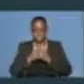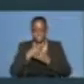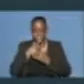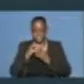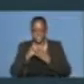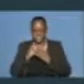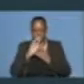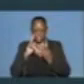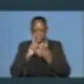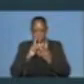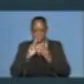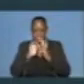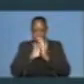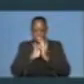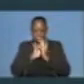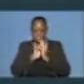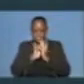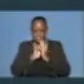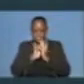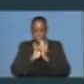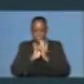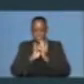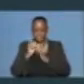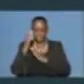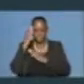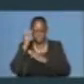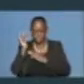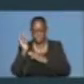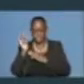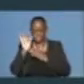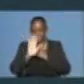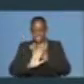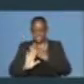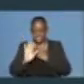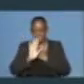perfect example of why proper safety equipment should be on a vessel.